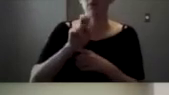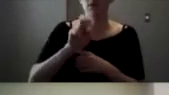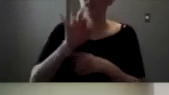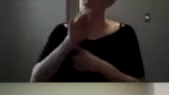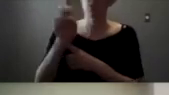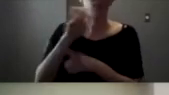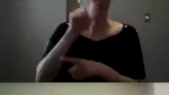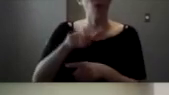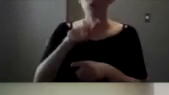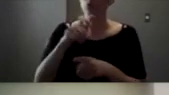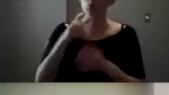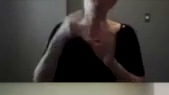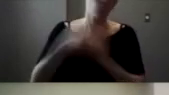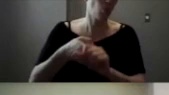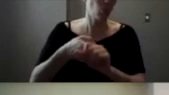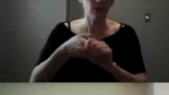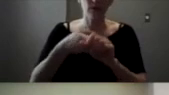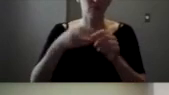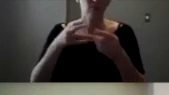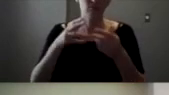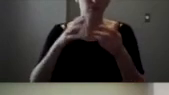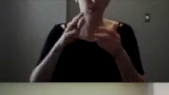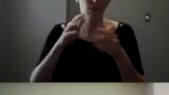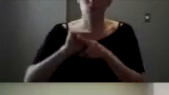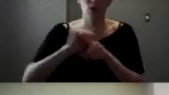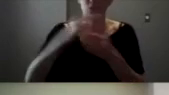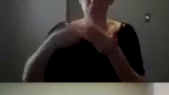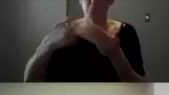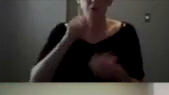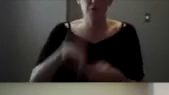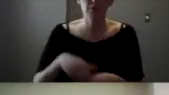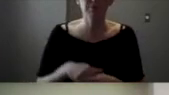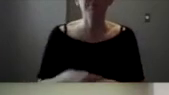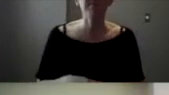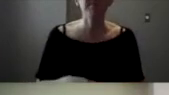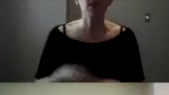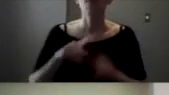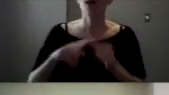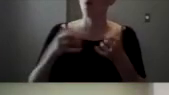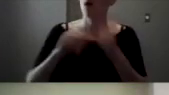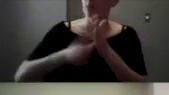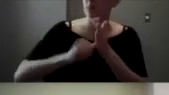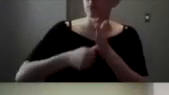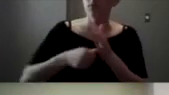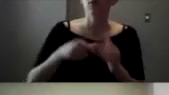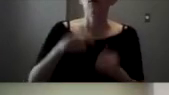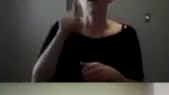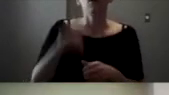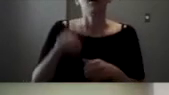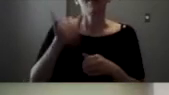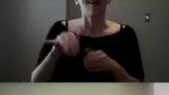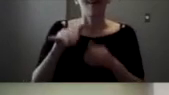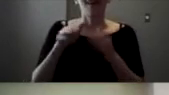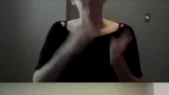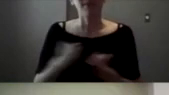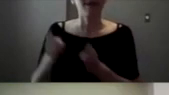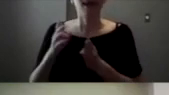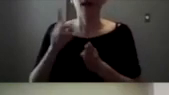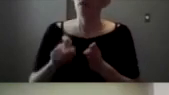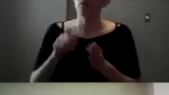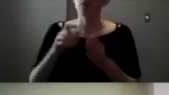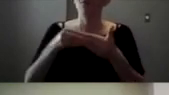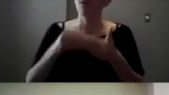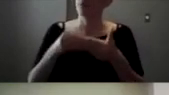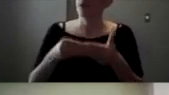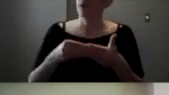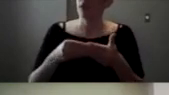stress about these prioritization schemes is the fact that they have to be fluid. Your staff might meet as frequently